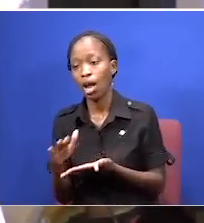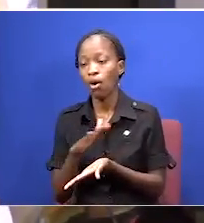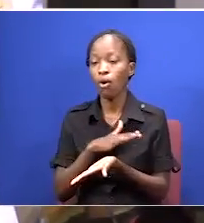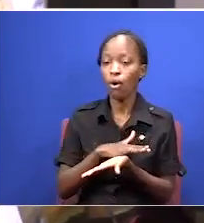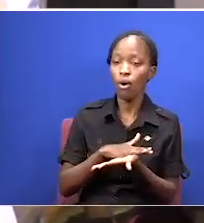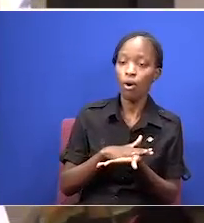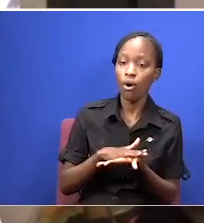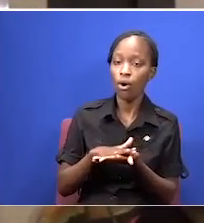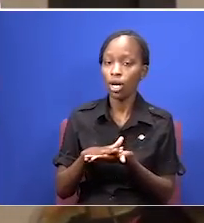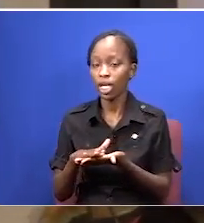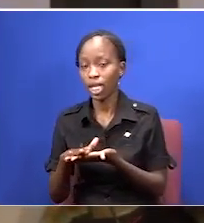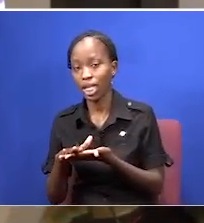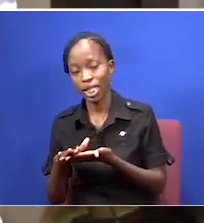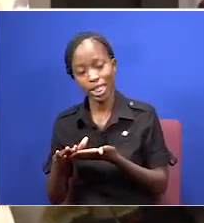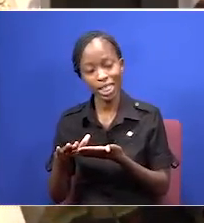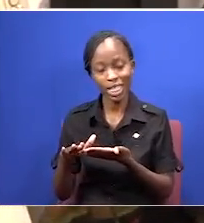foreign